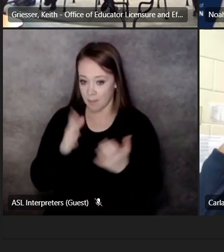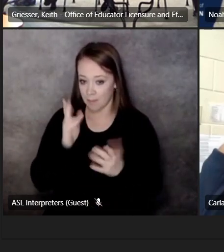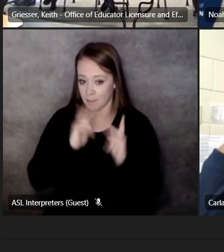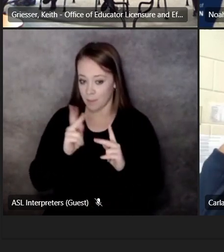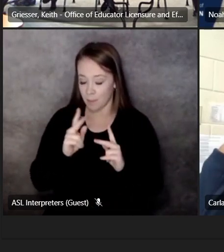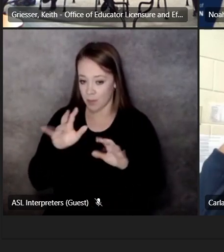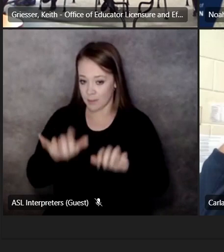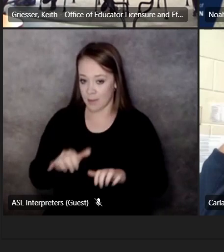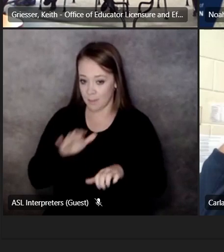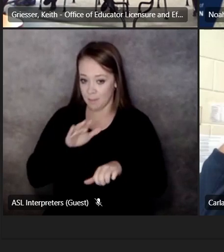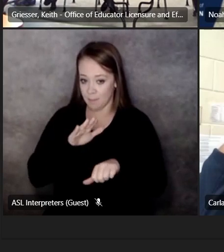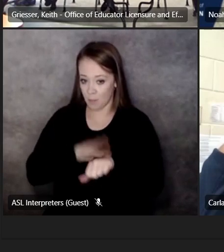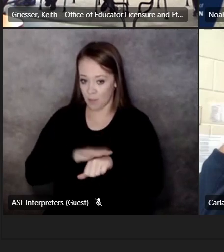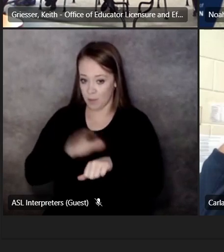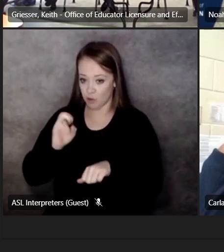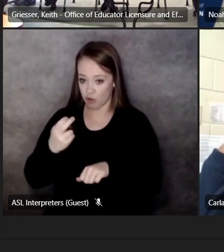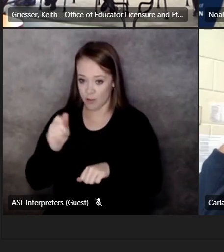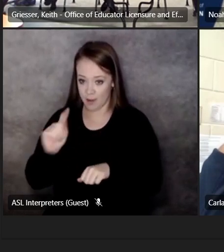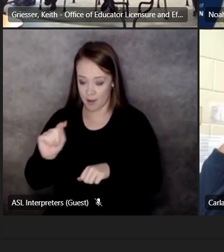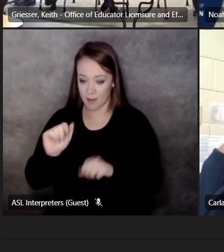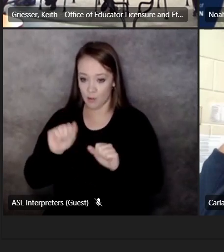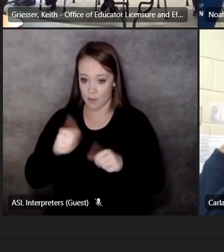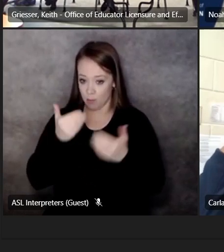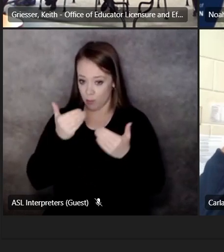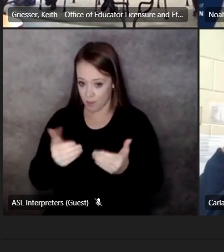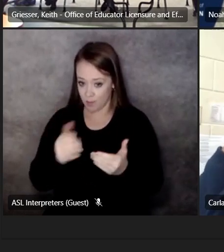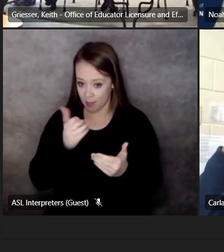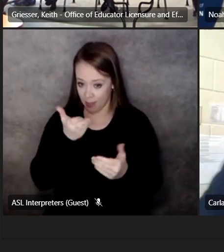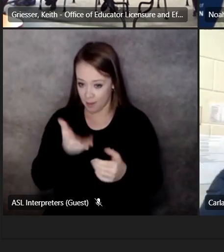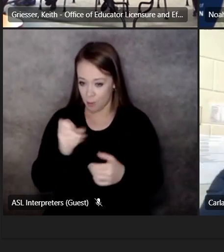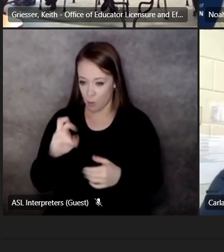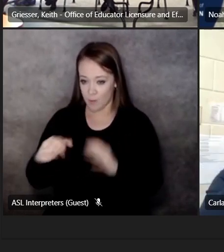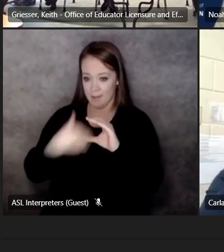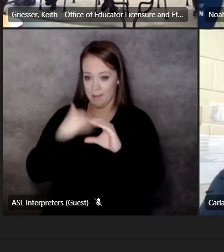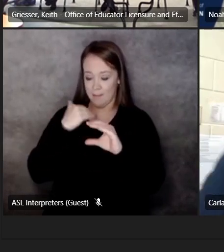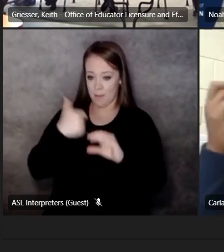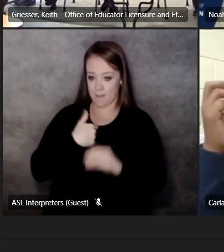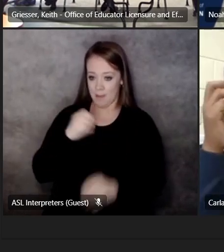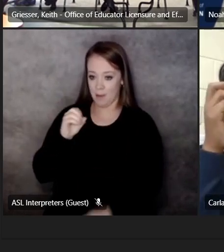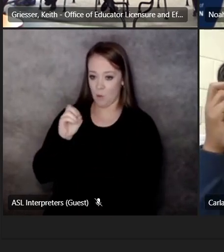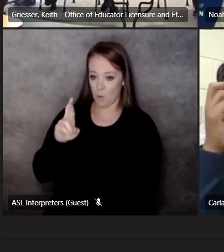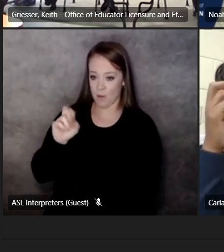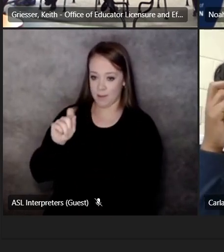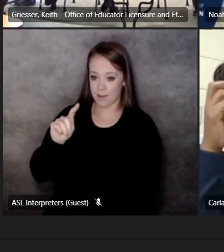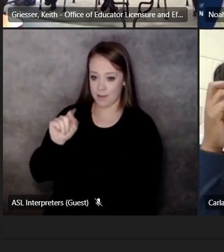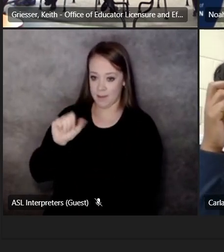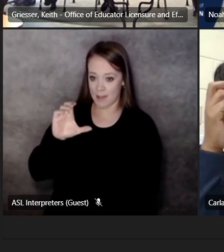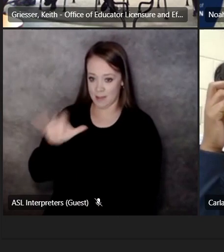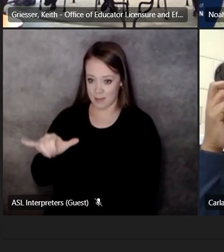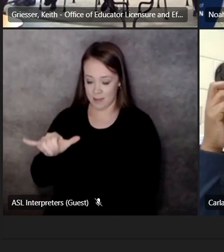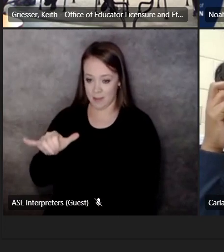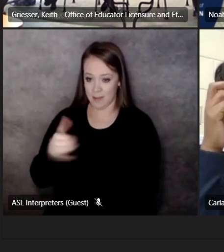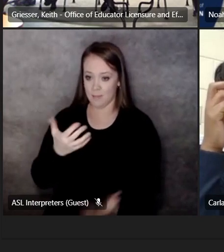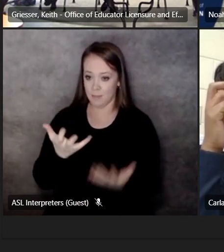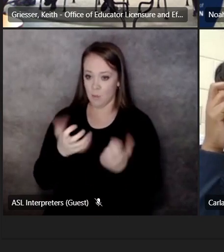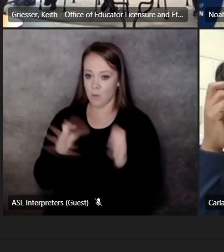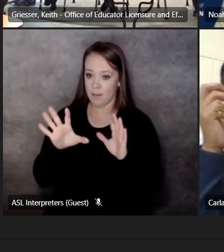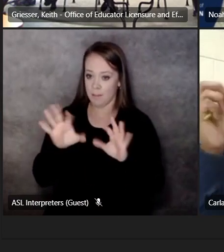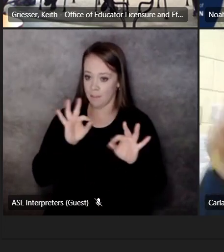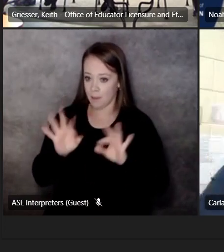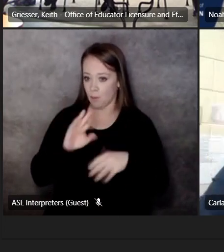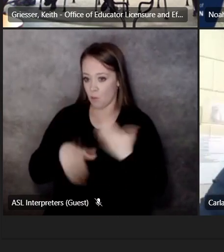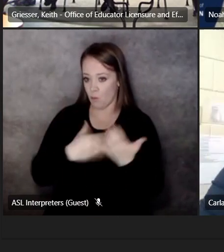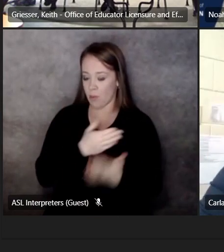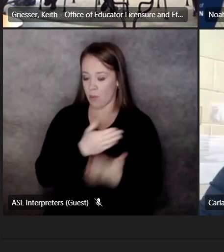email me or Stacy. And I just would ask that the committee be identified by the end of the day today so that we can meet that